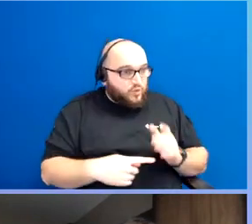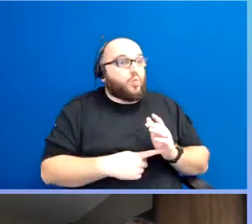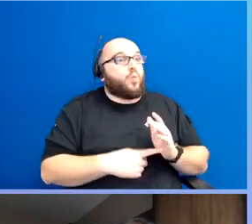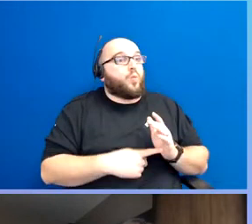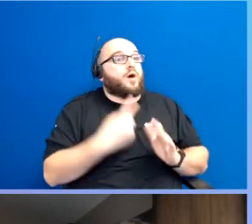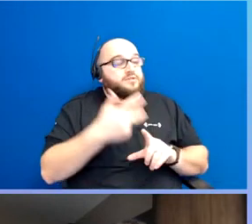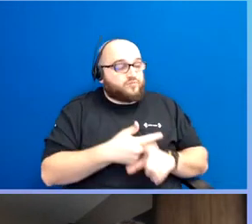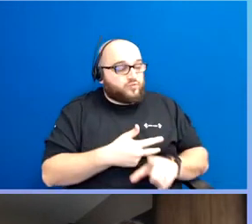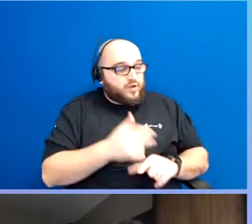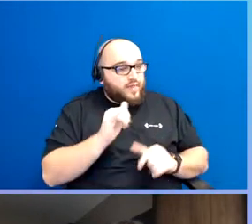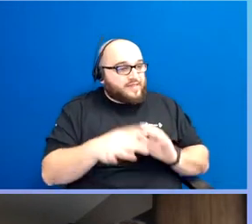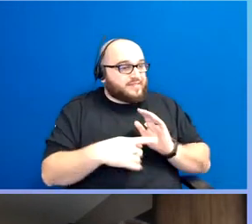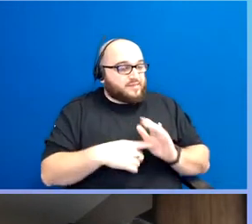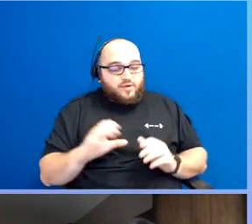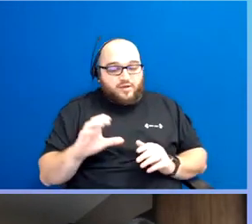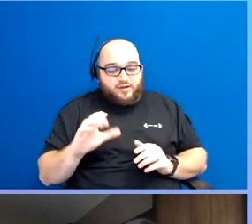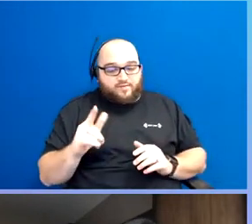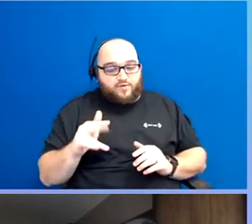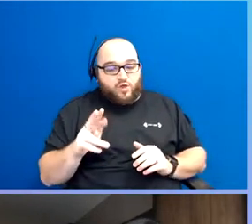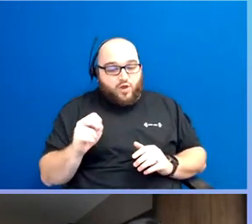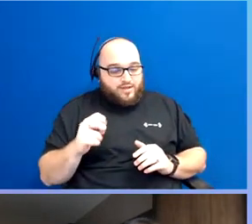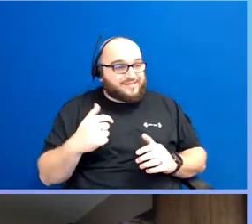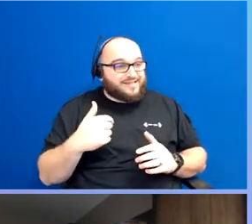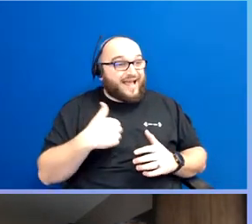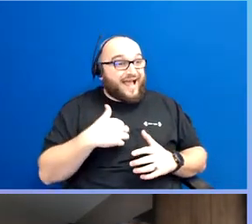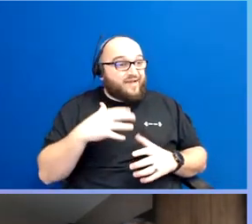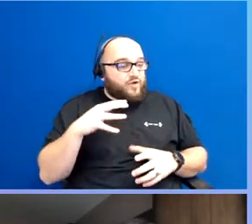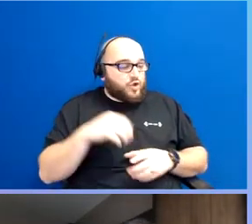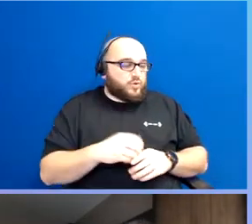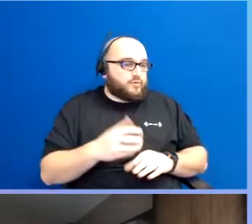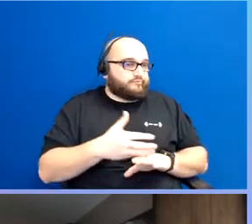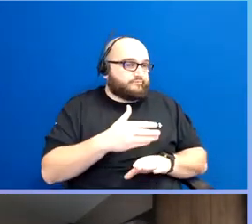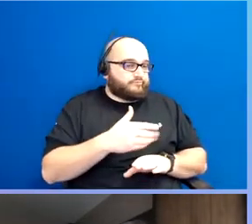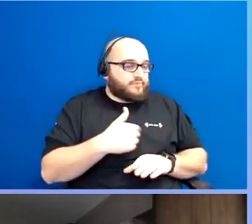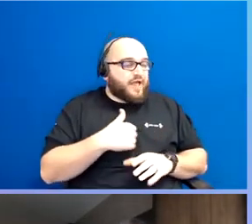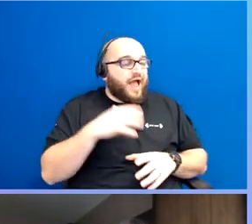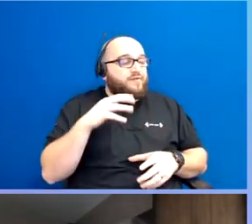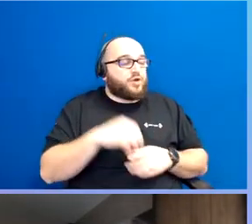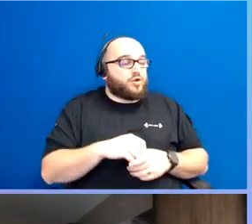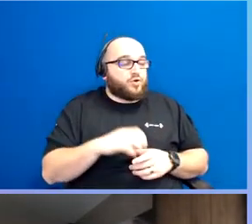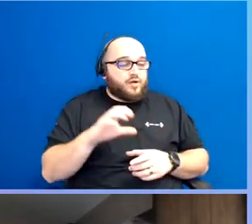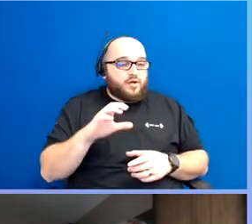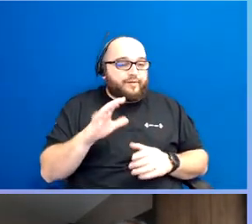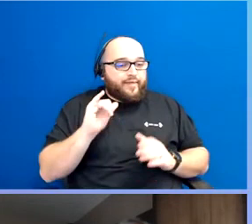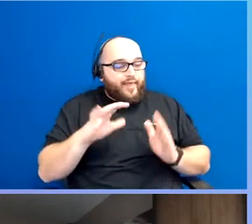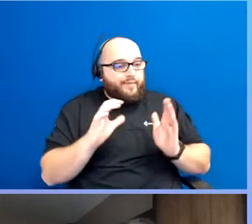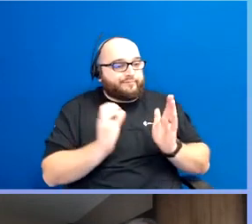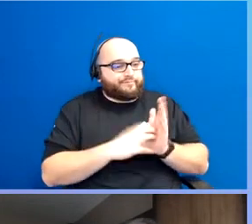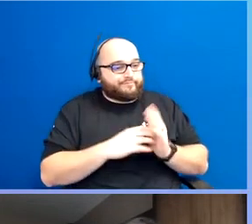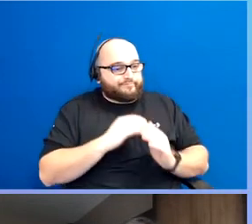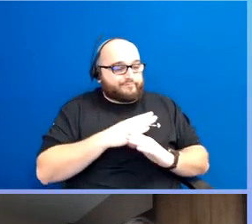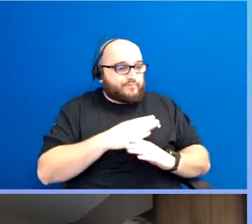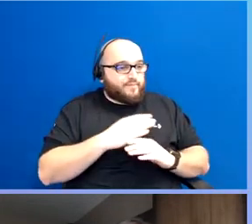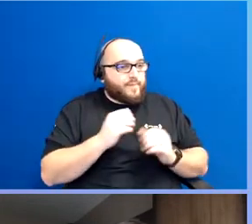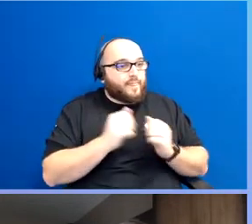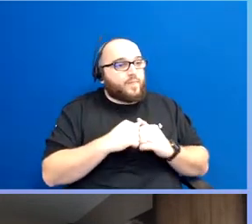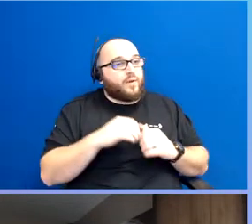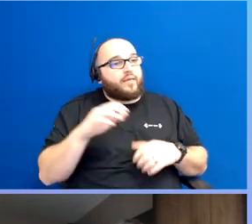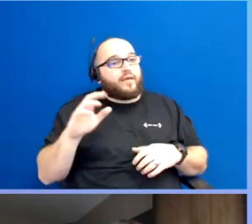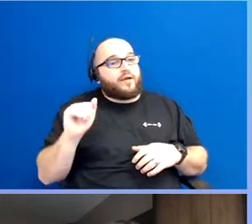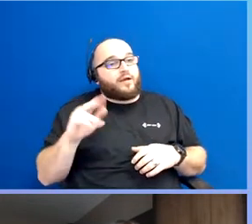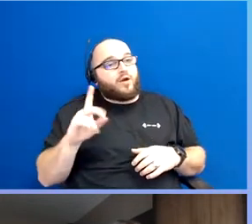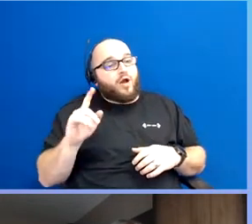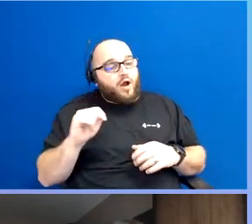example of a clause that I've included in the past. I've also included clauses around providing us with audit reports